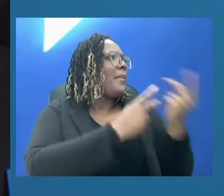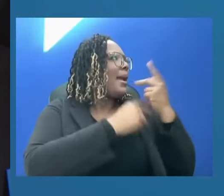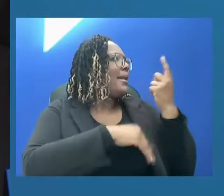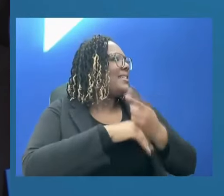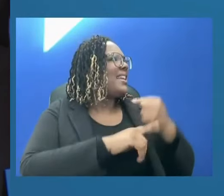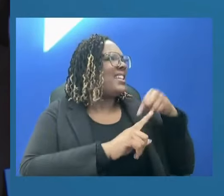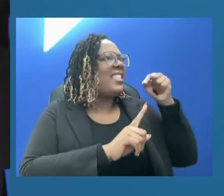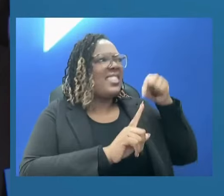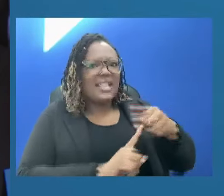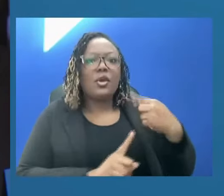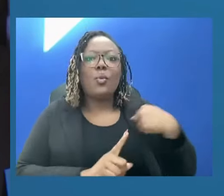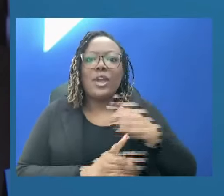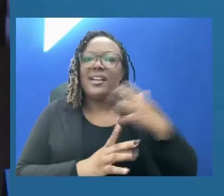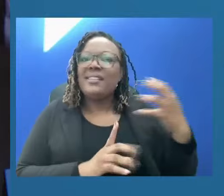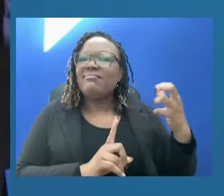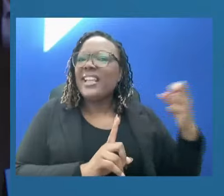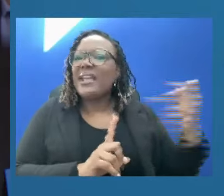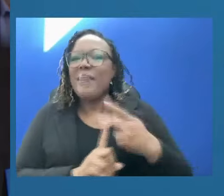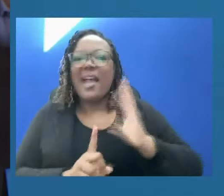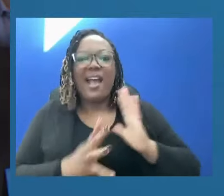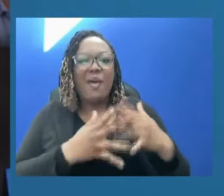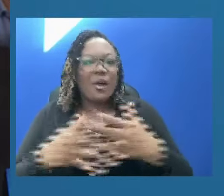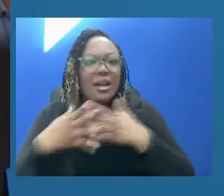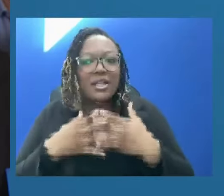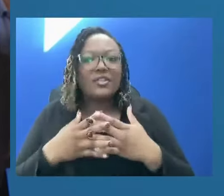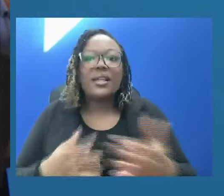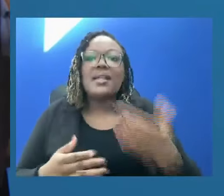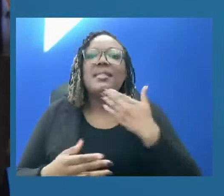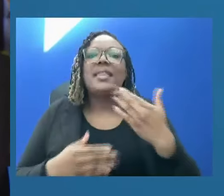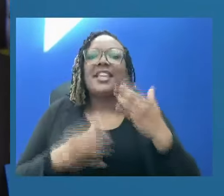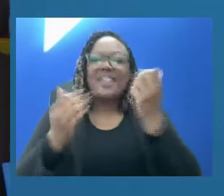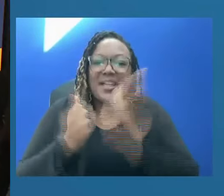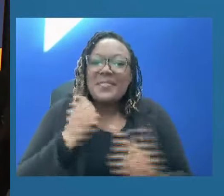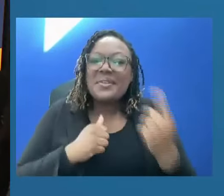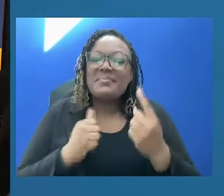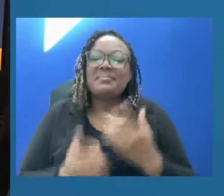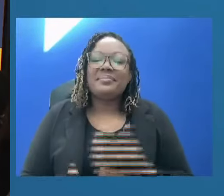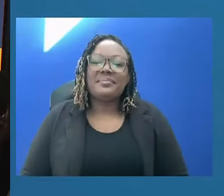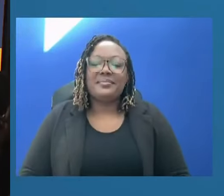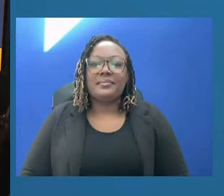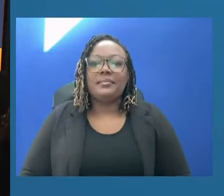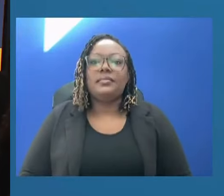when we said, we're taking back our country. Thank you very much, everybody.